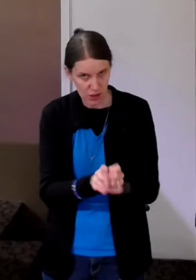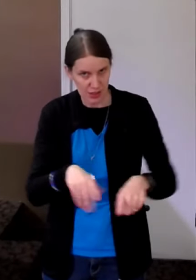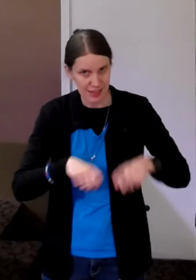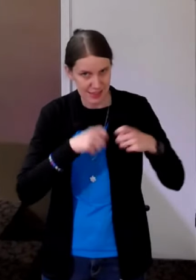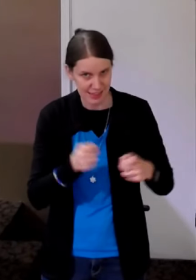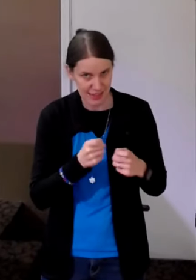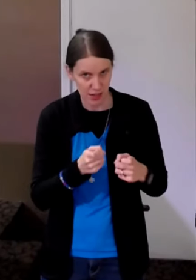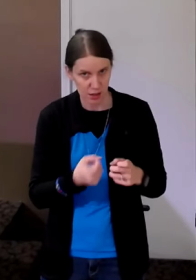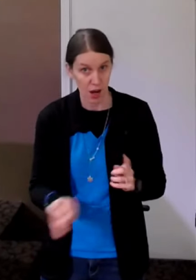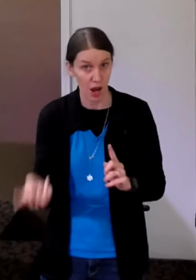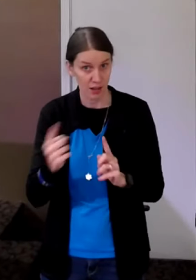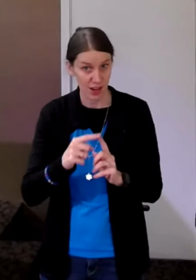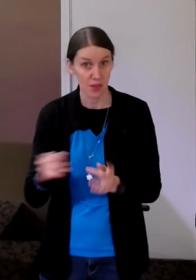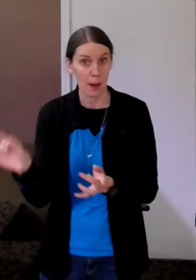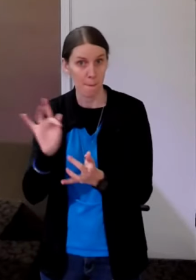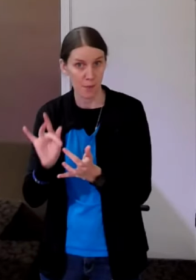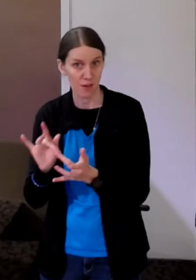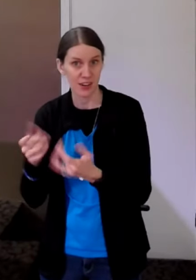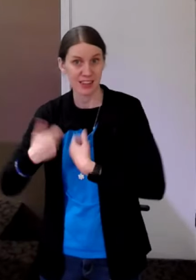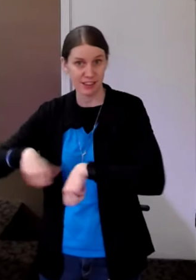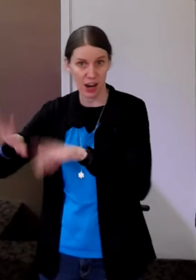the perfect sacrifice came.